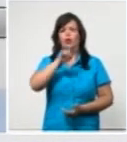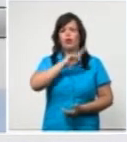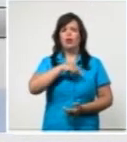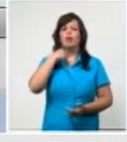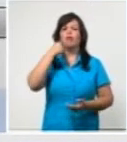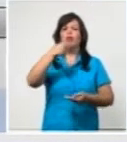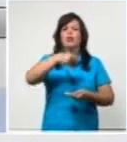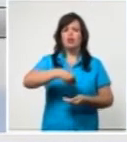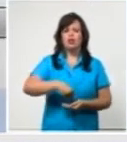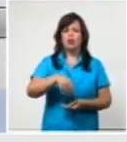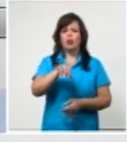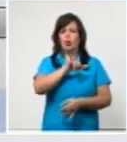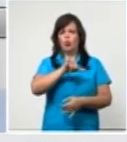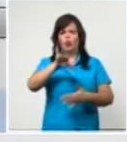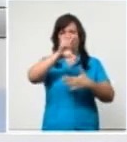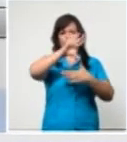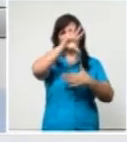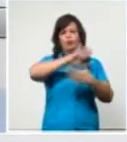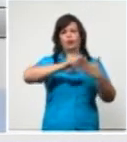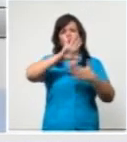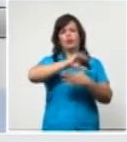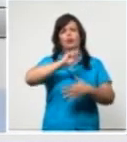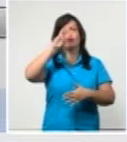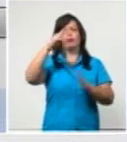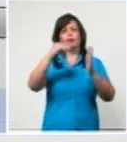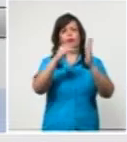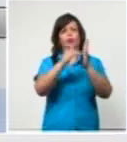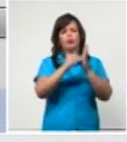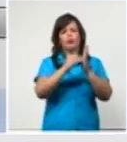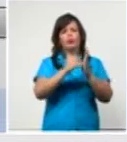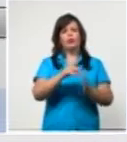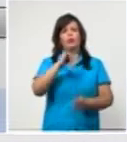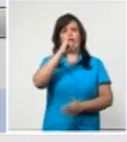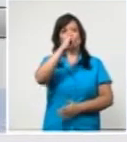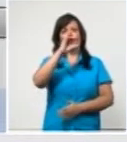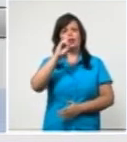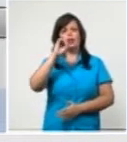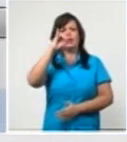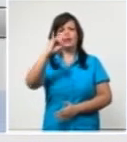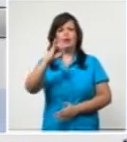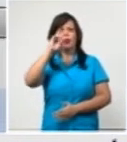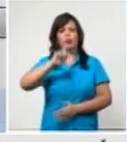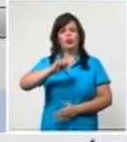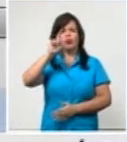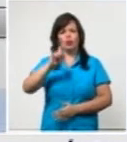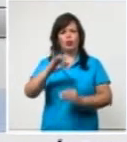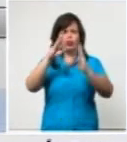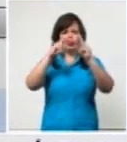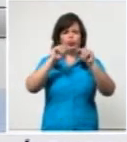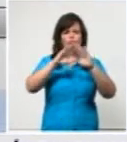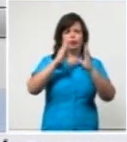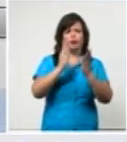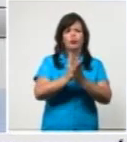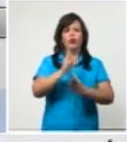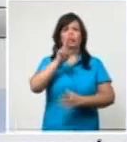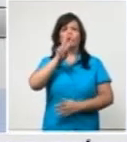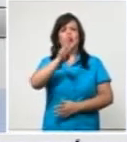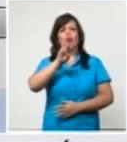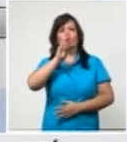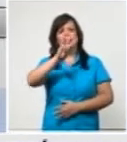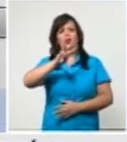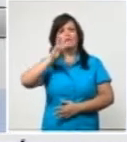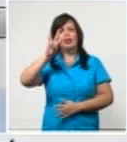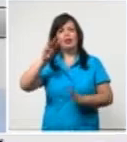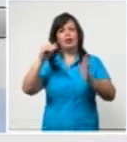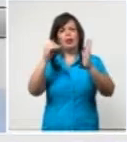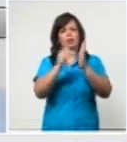us here with all our charts and graphs, I don't know, just to